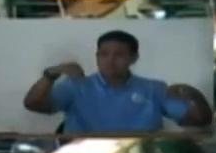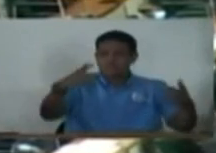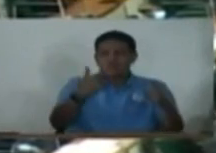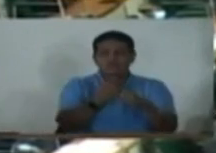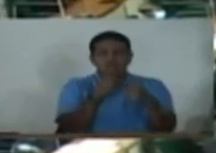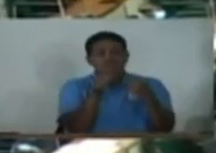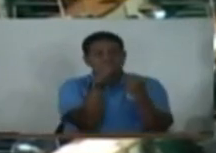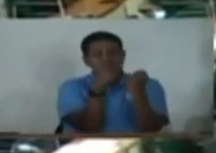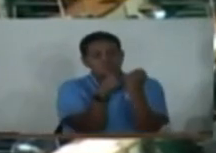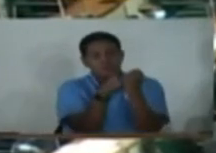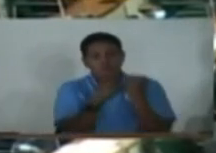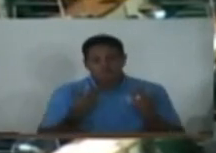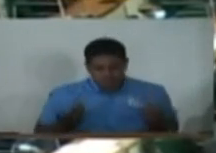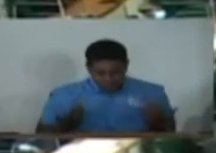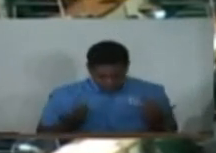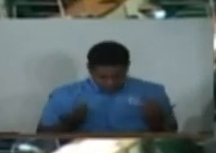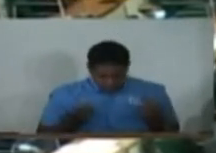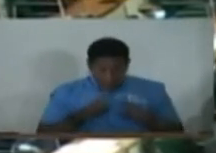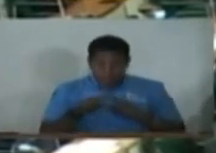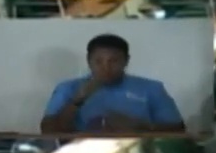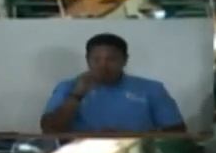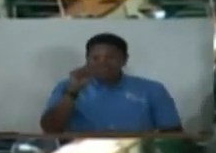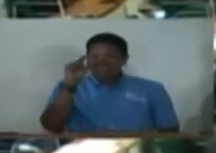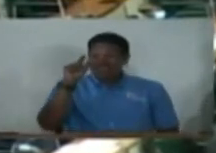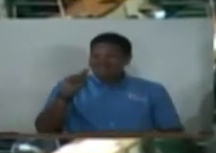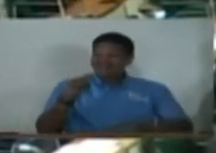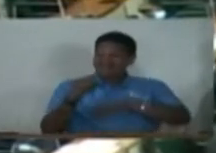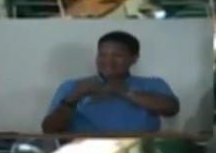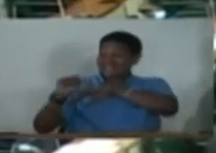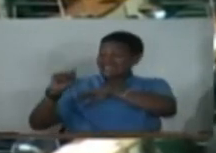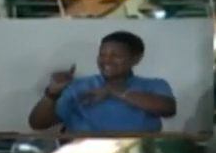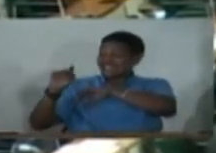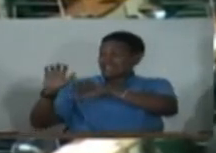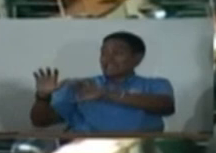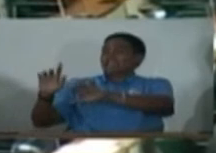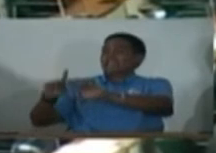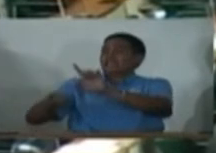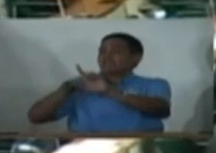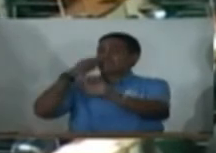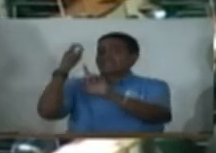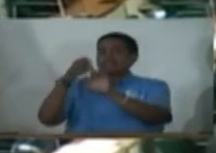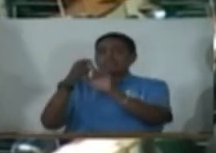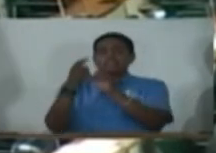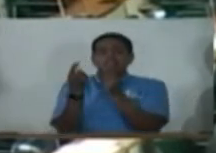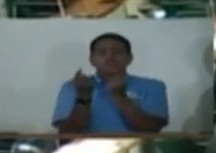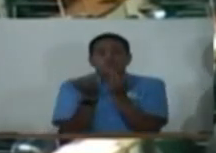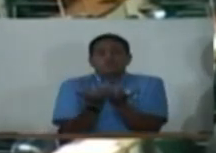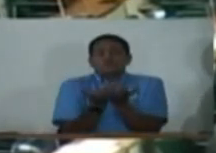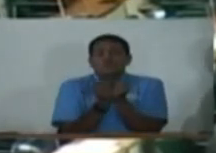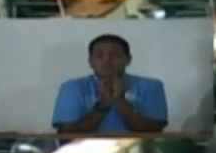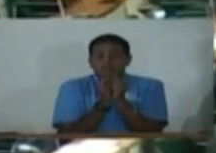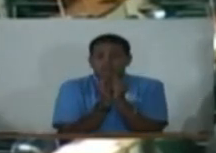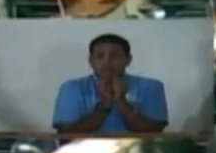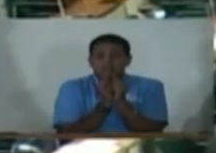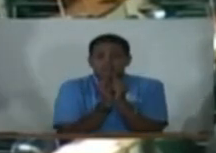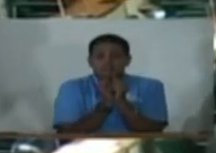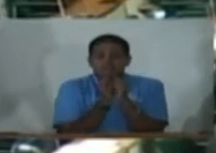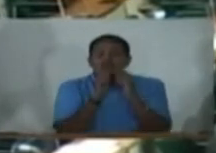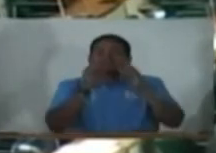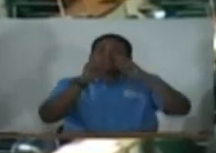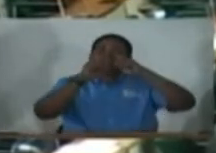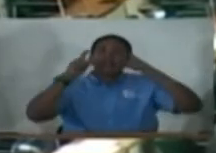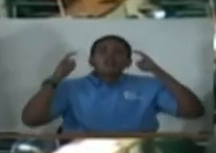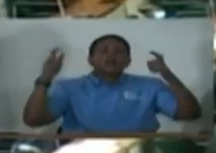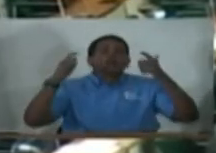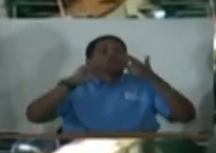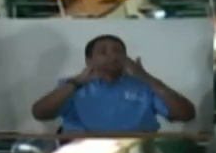support. But the state cannot effectively do so as large